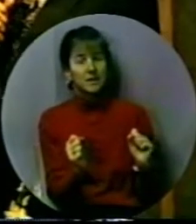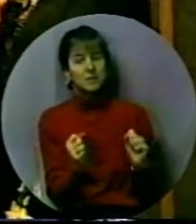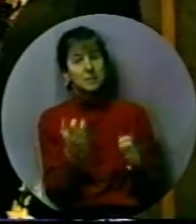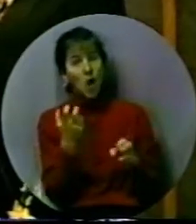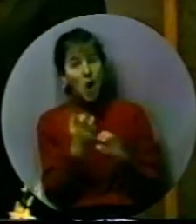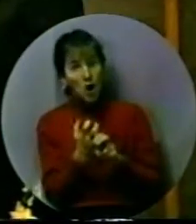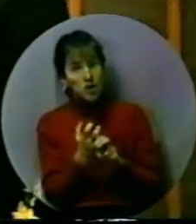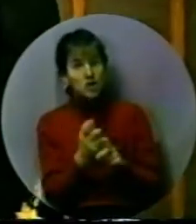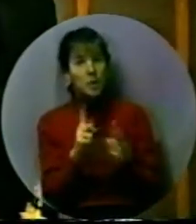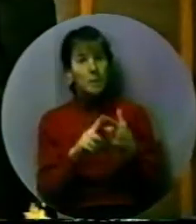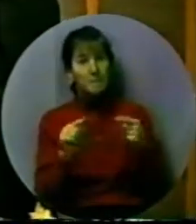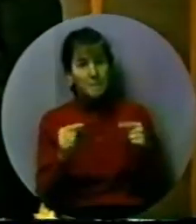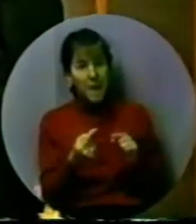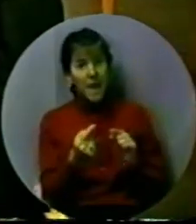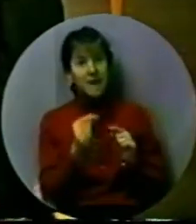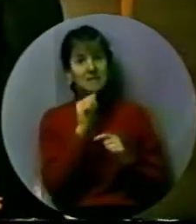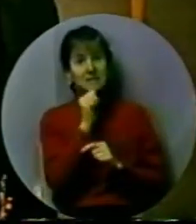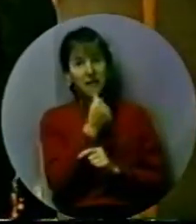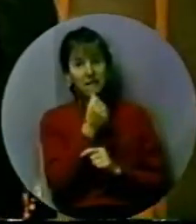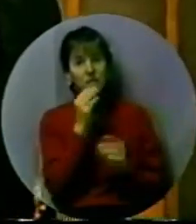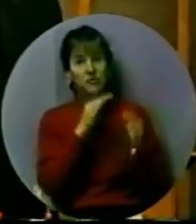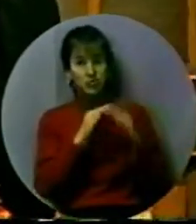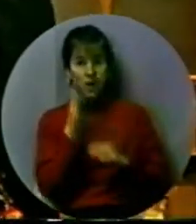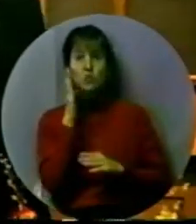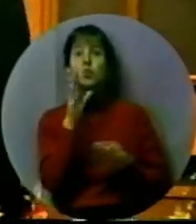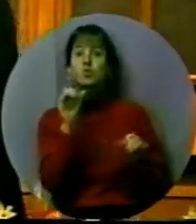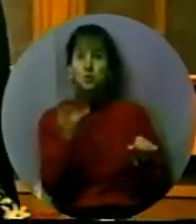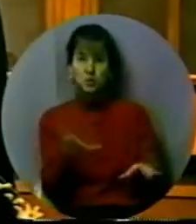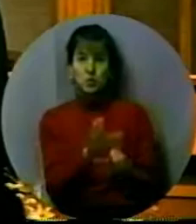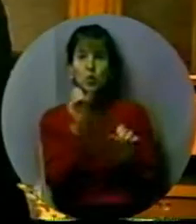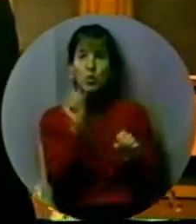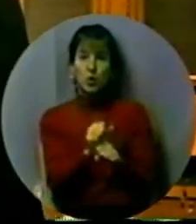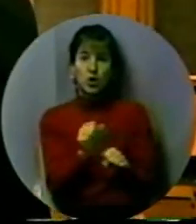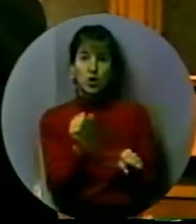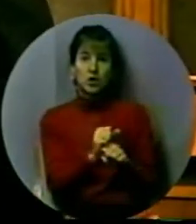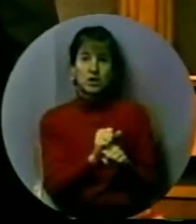Hardship and pain and suffering and trials will do the work.